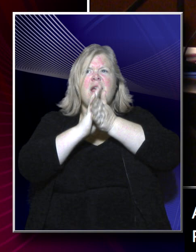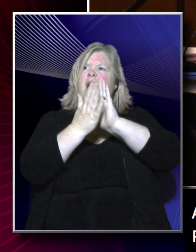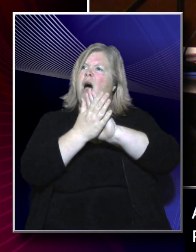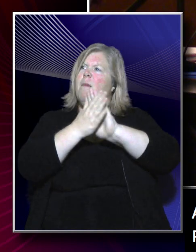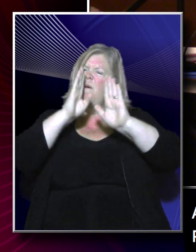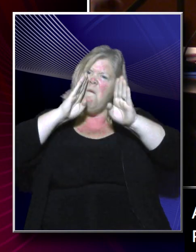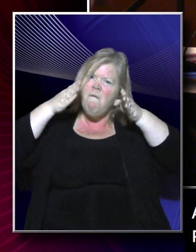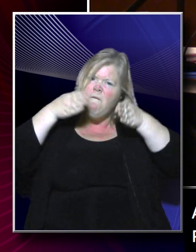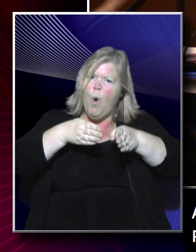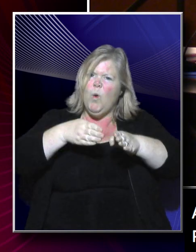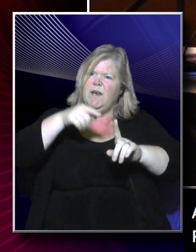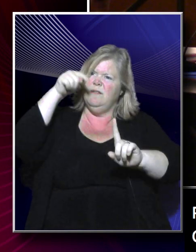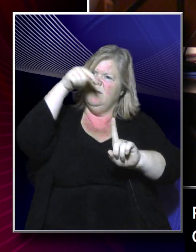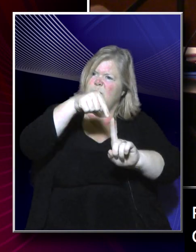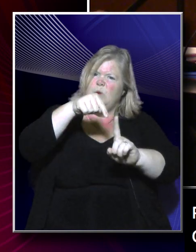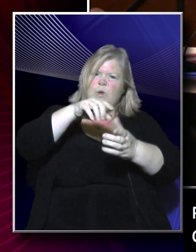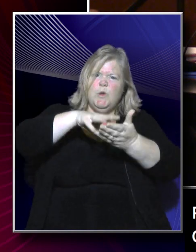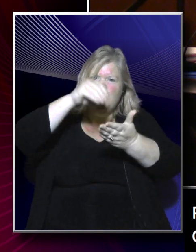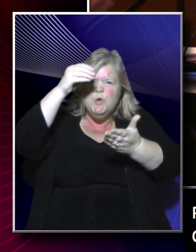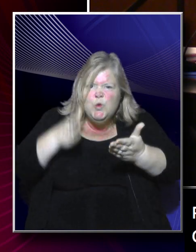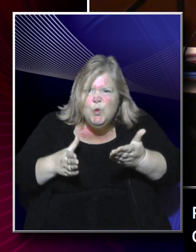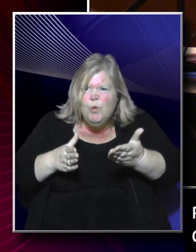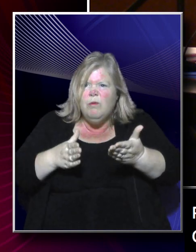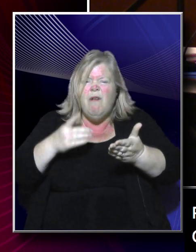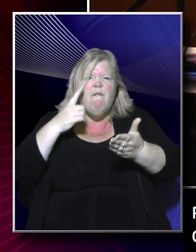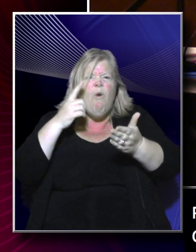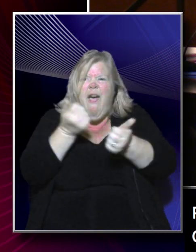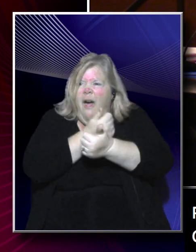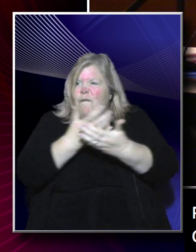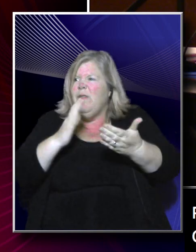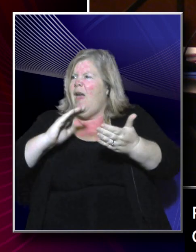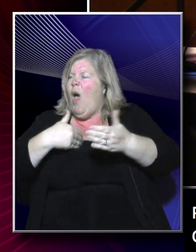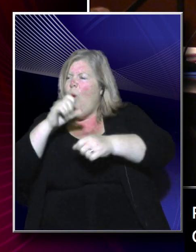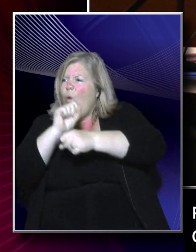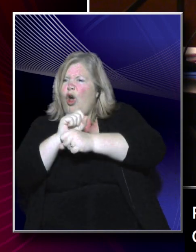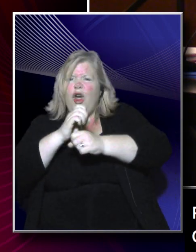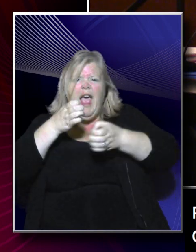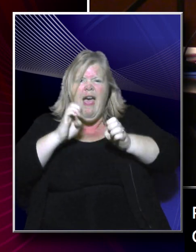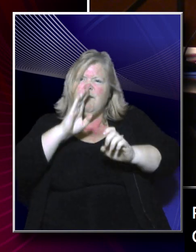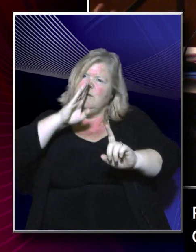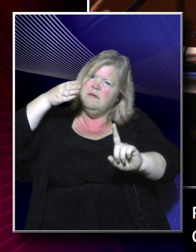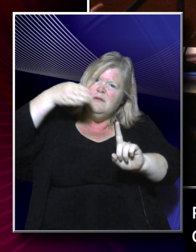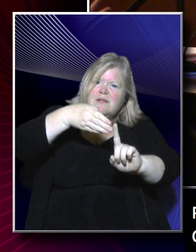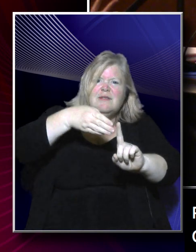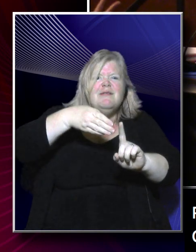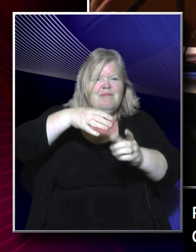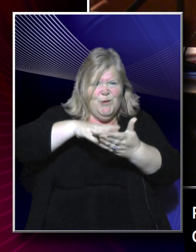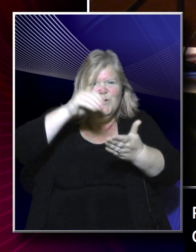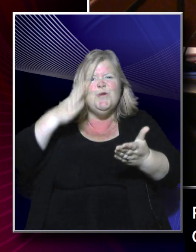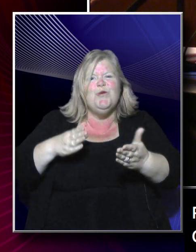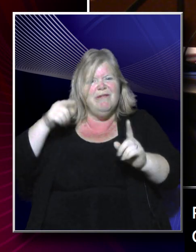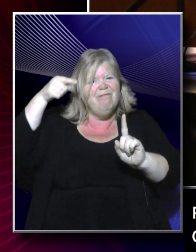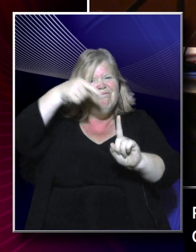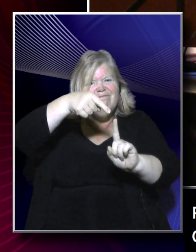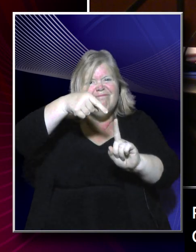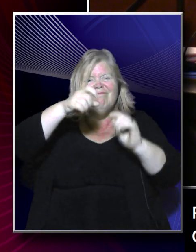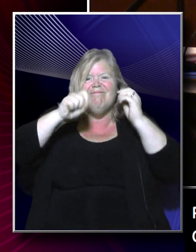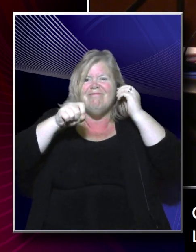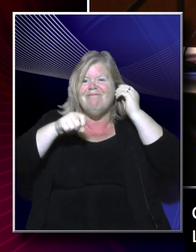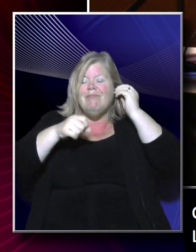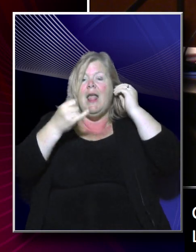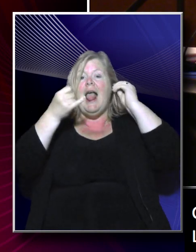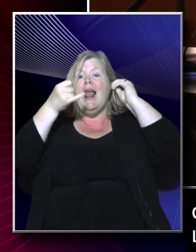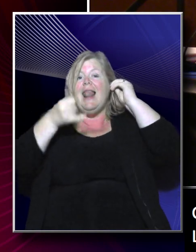student-centered in our efforts and our work. And then the last thing they pointed out to us, which again